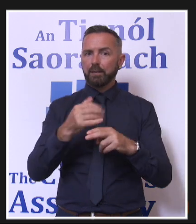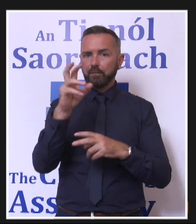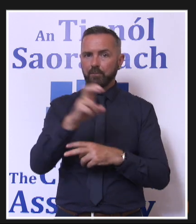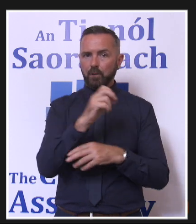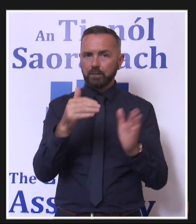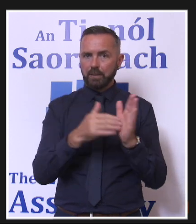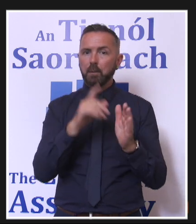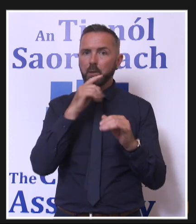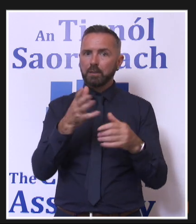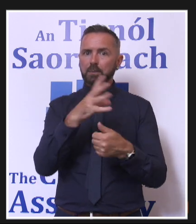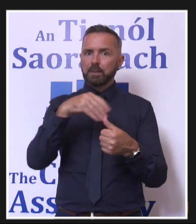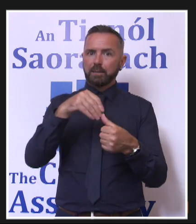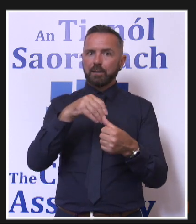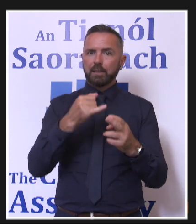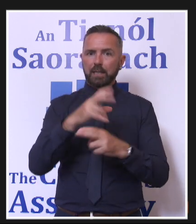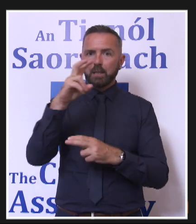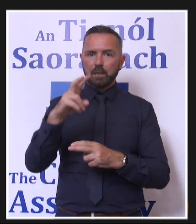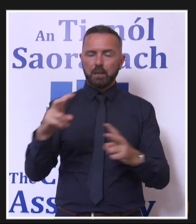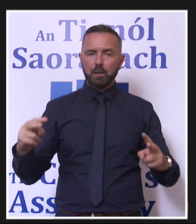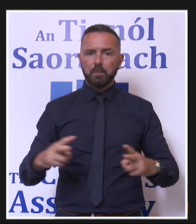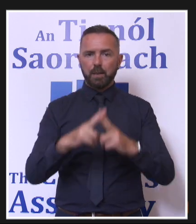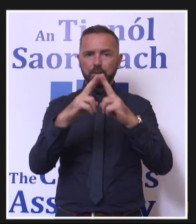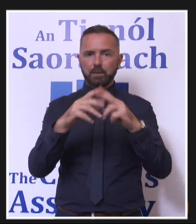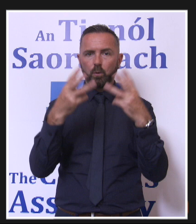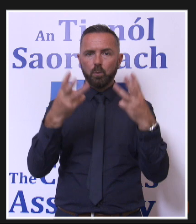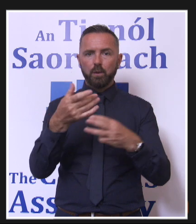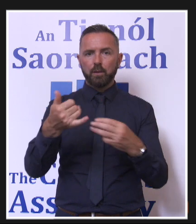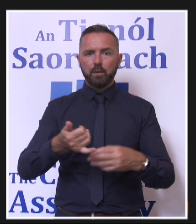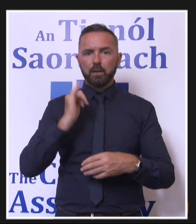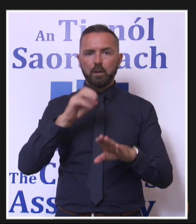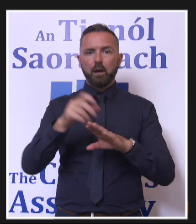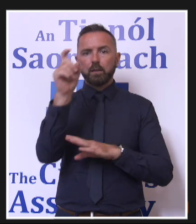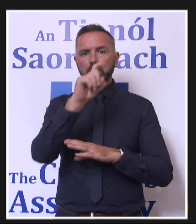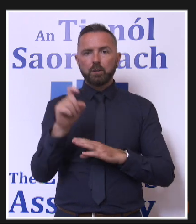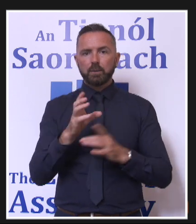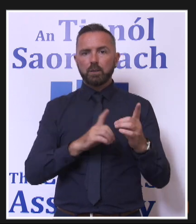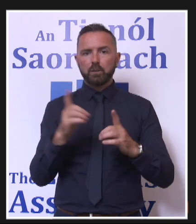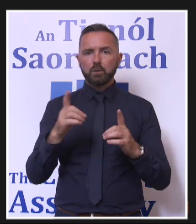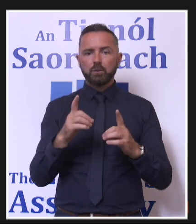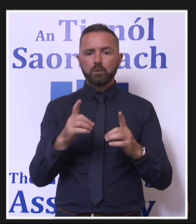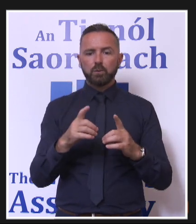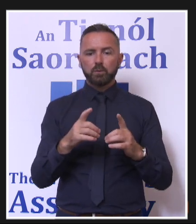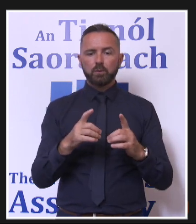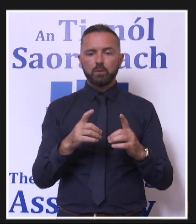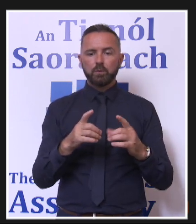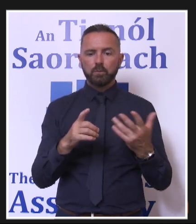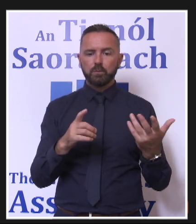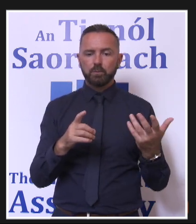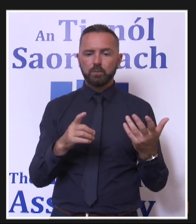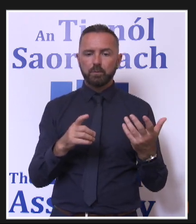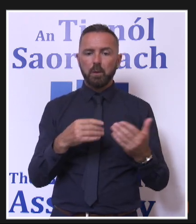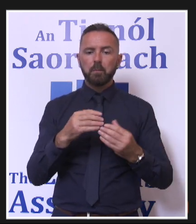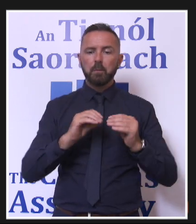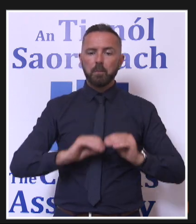but in Paris, of course. So we want them to be able on a subject to do the citizen watch, to then go